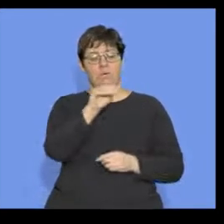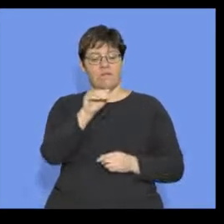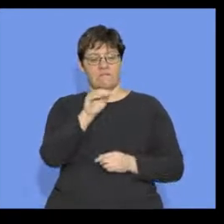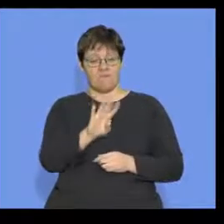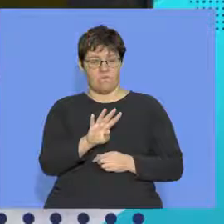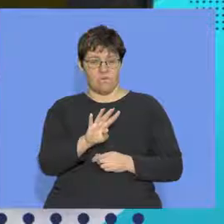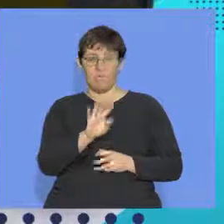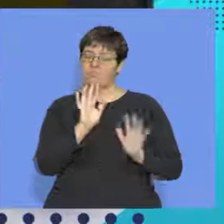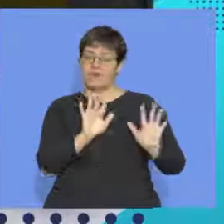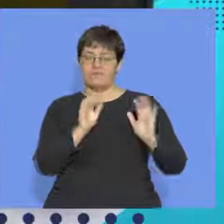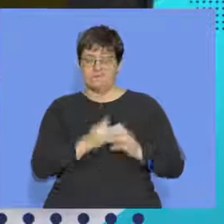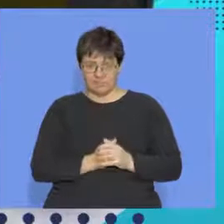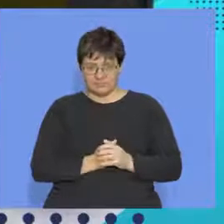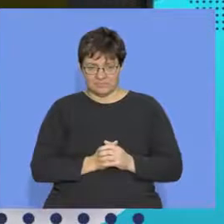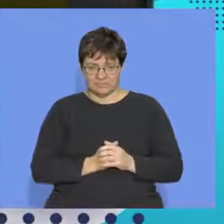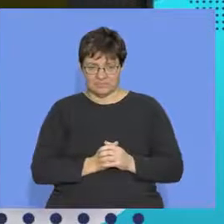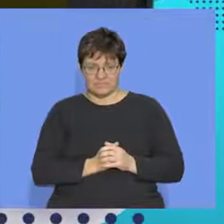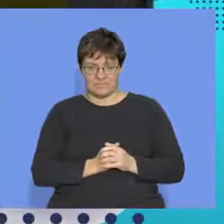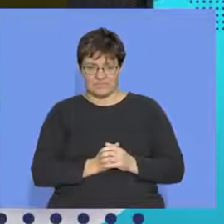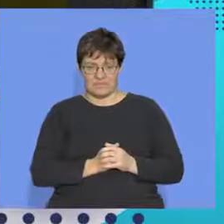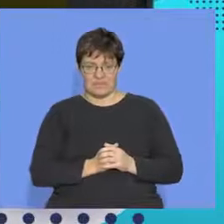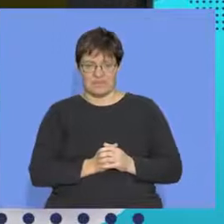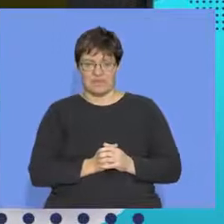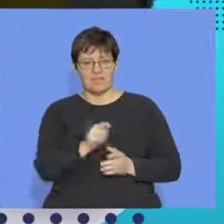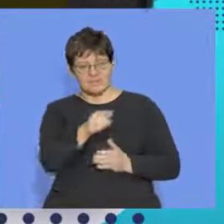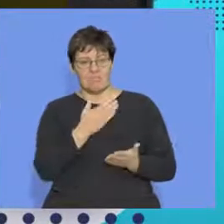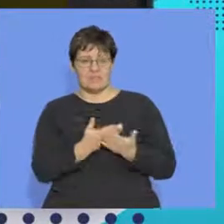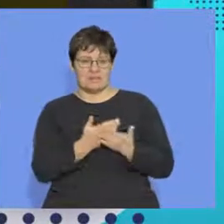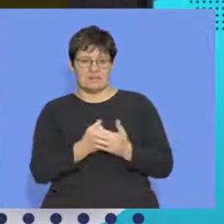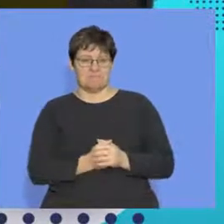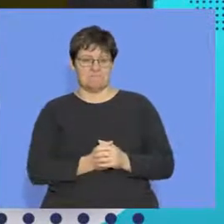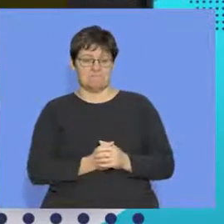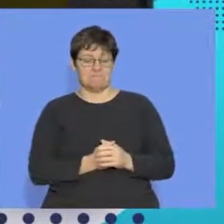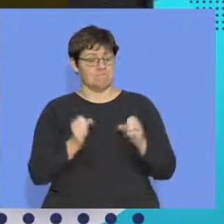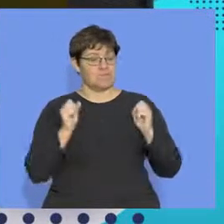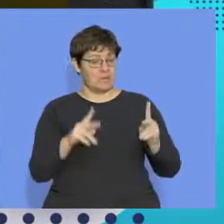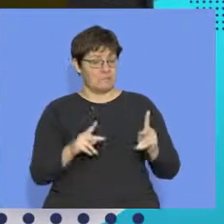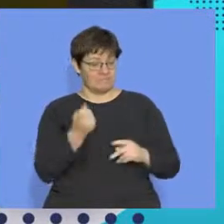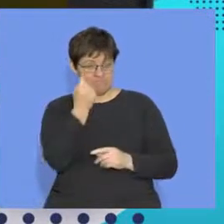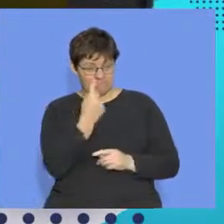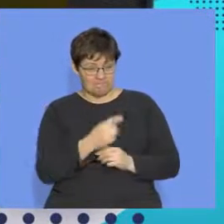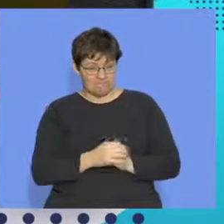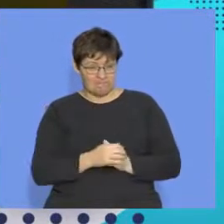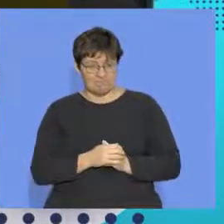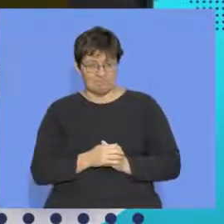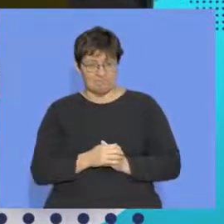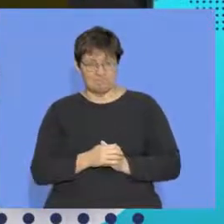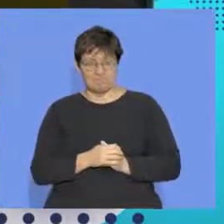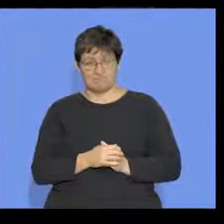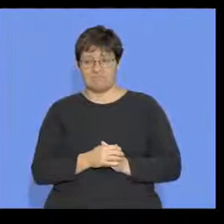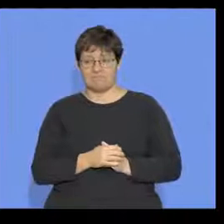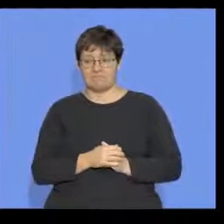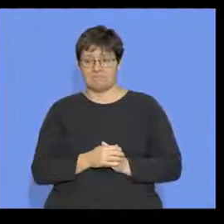over 4. You can leave your answer as a fraction. That's the probability. Are we all together? Makes sense? Okay.